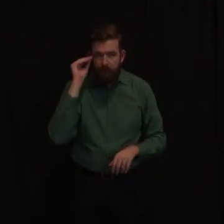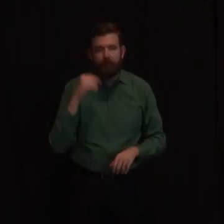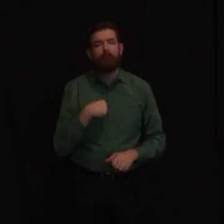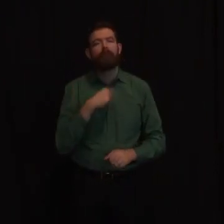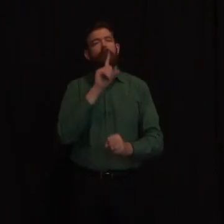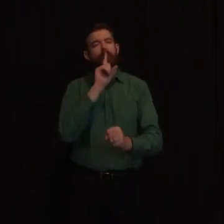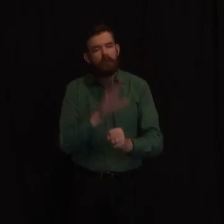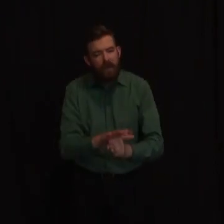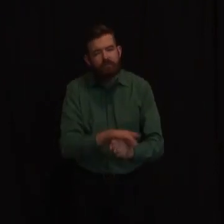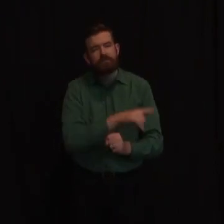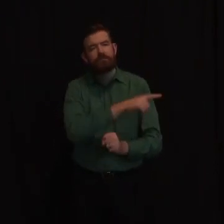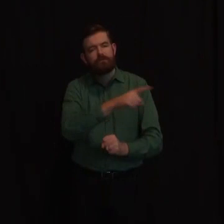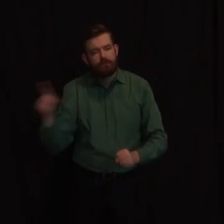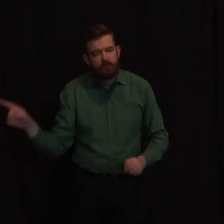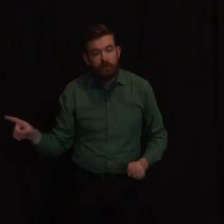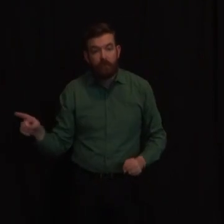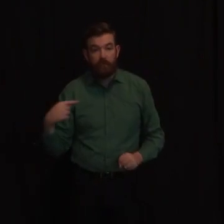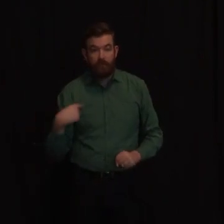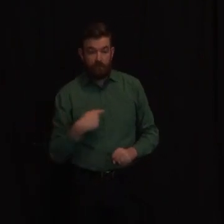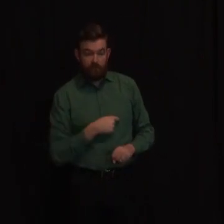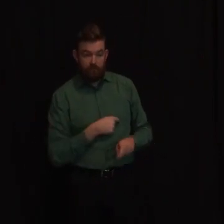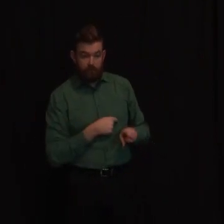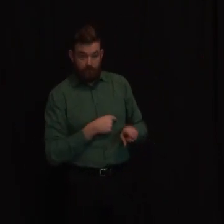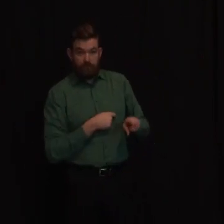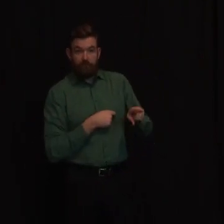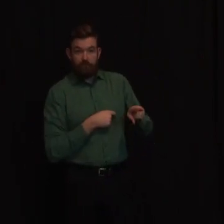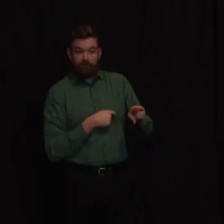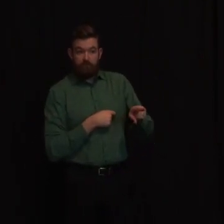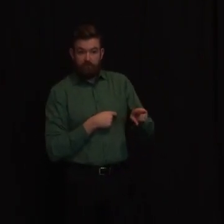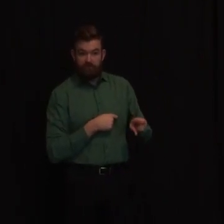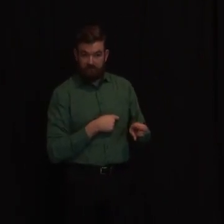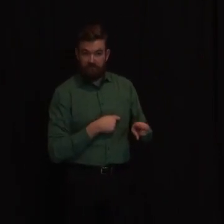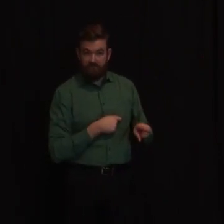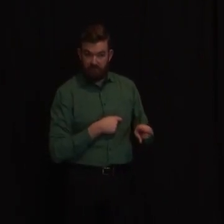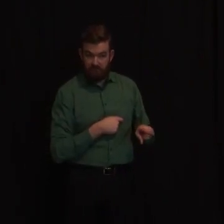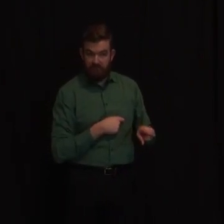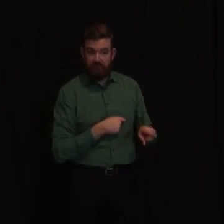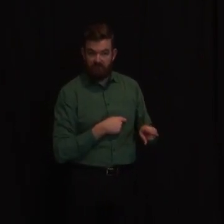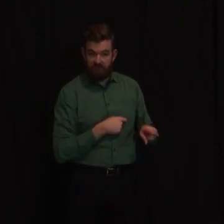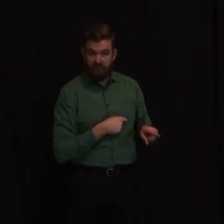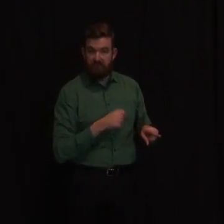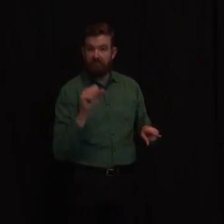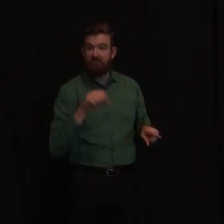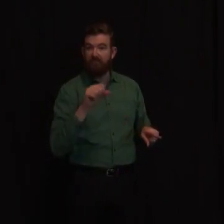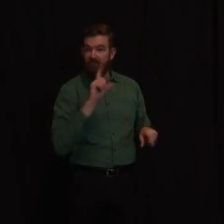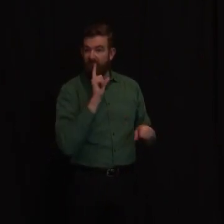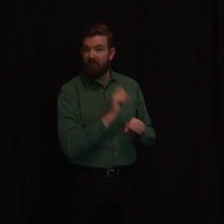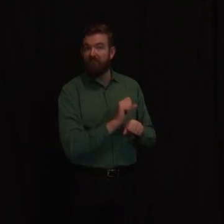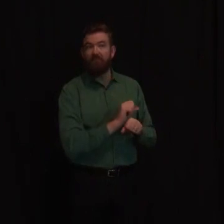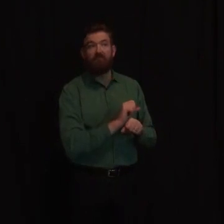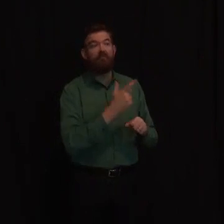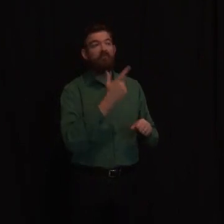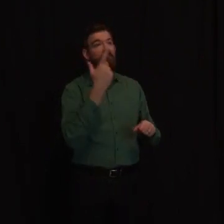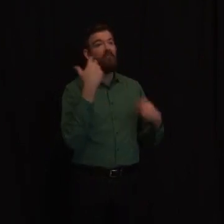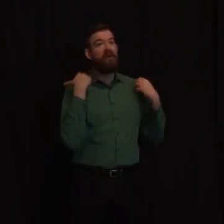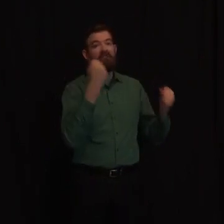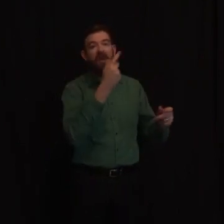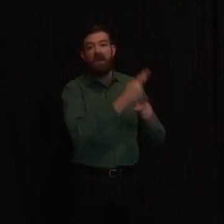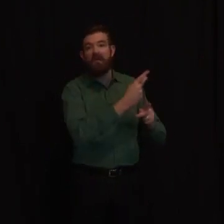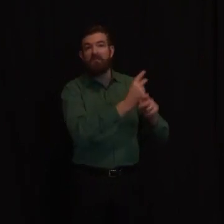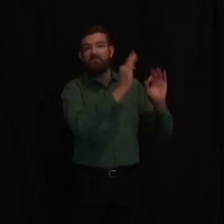the minute we see data, the minute we have that healthcare infrastructure that allows us that scaled, rapid